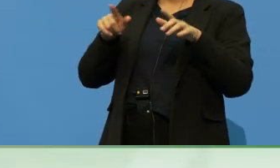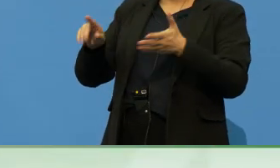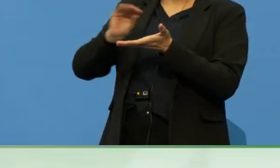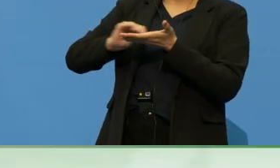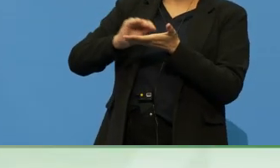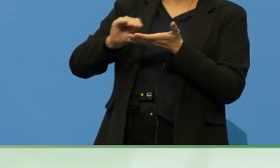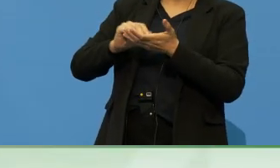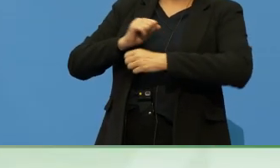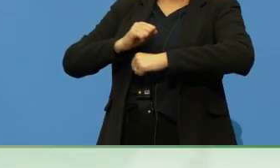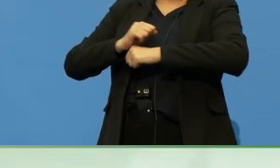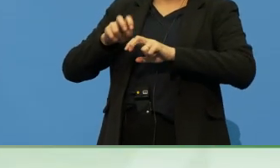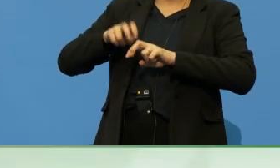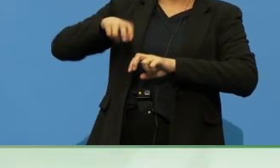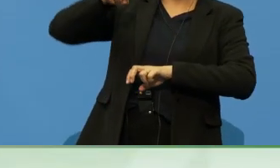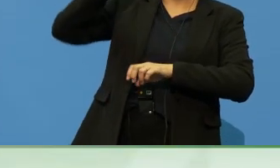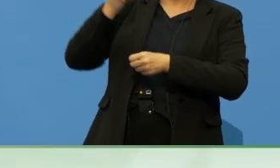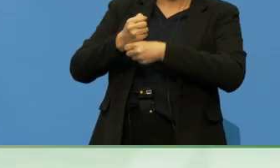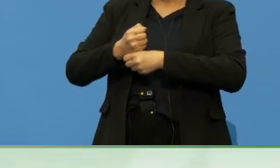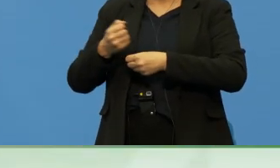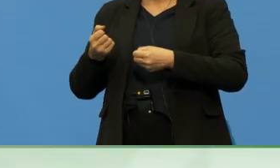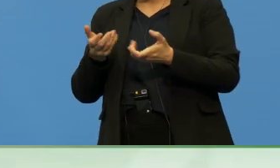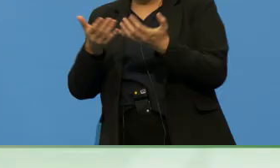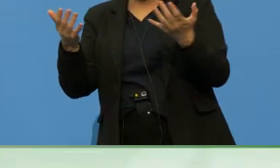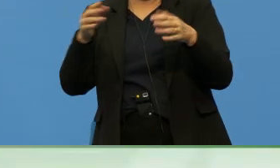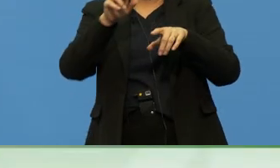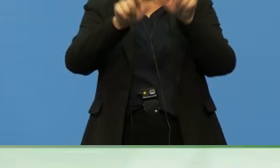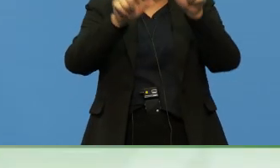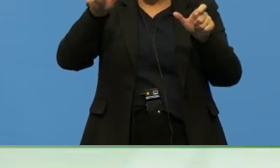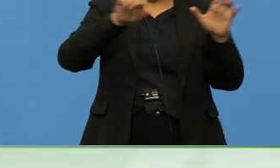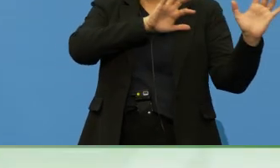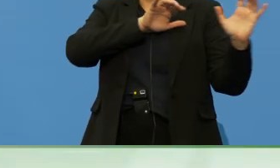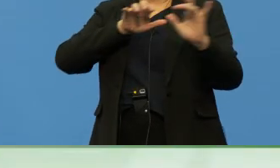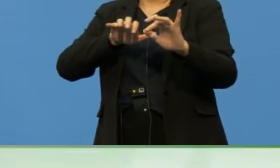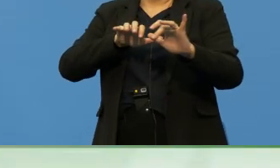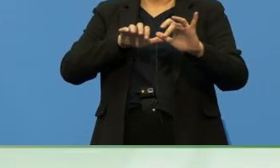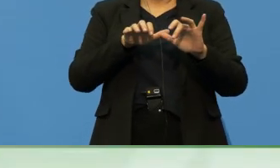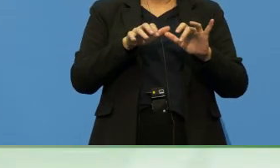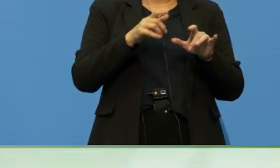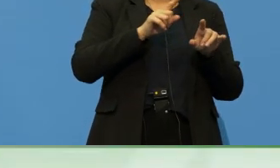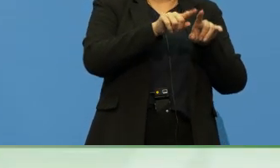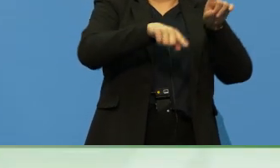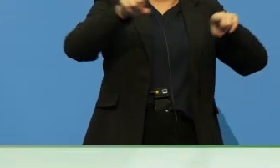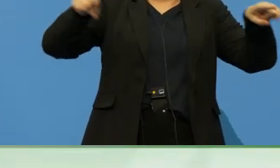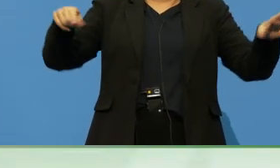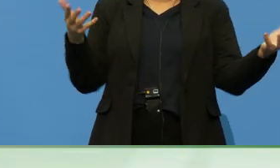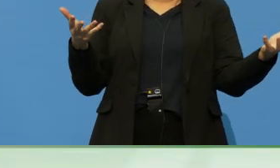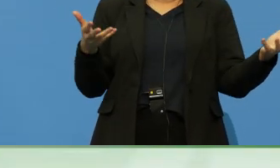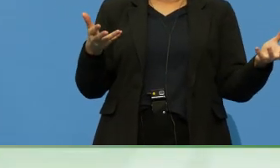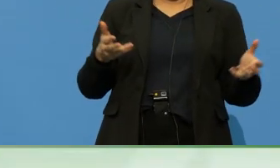So and also from our point of view as an NGO, we didn't want